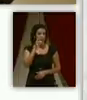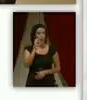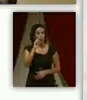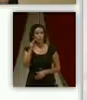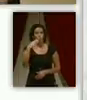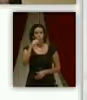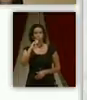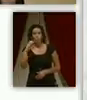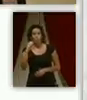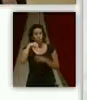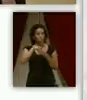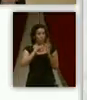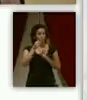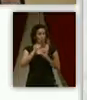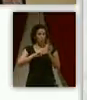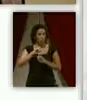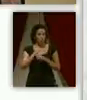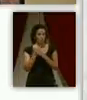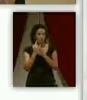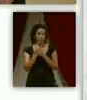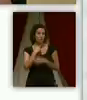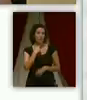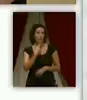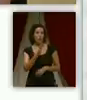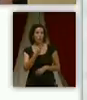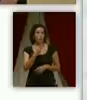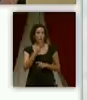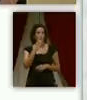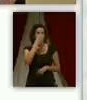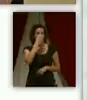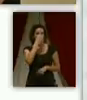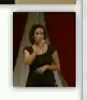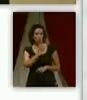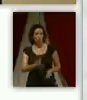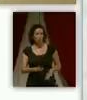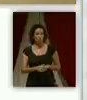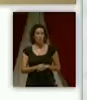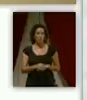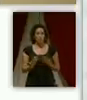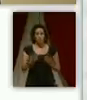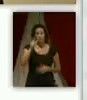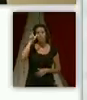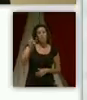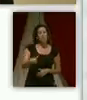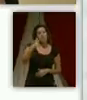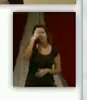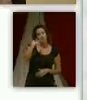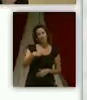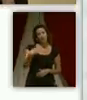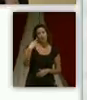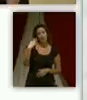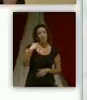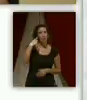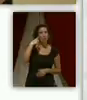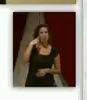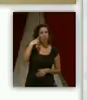the talk bulk in Google. It looks like a clown voice. If you